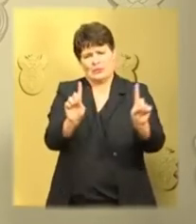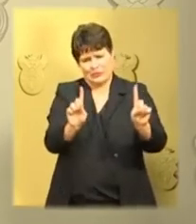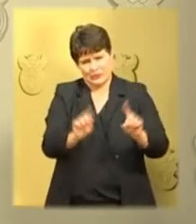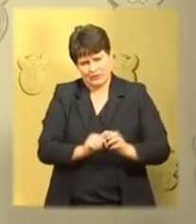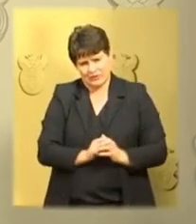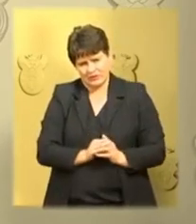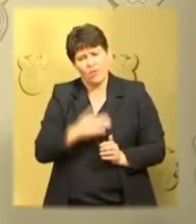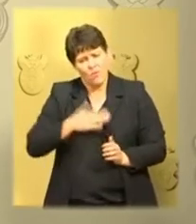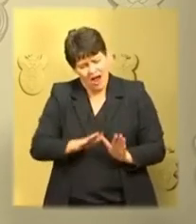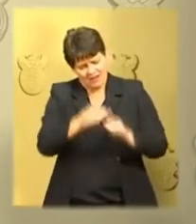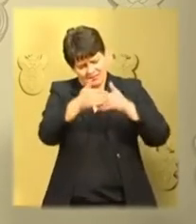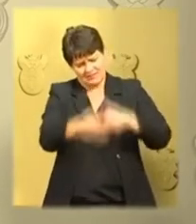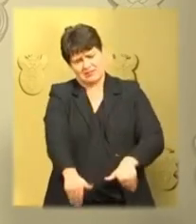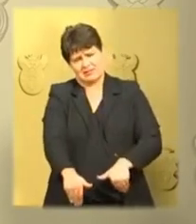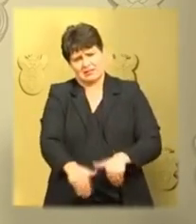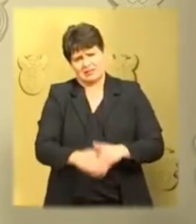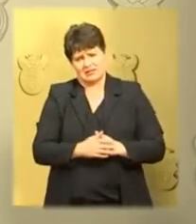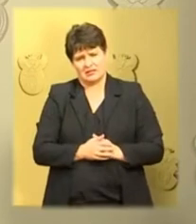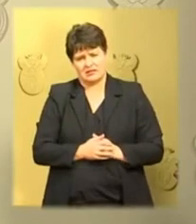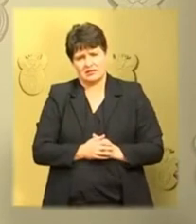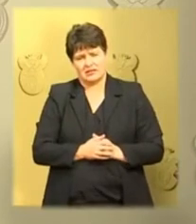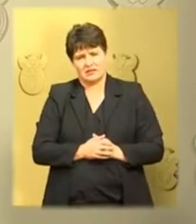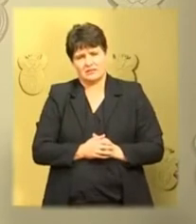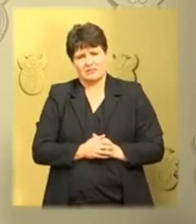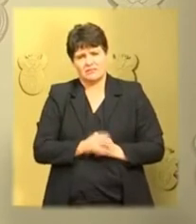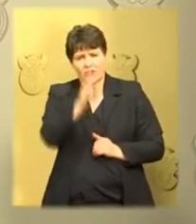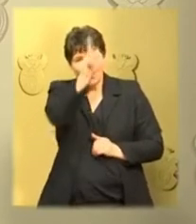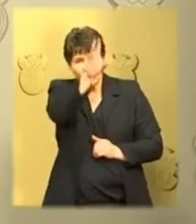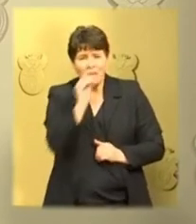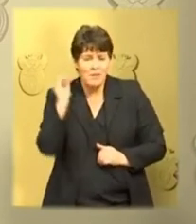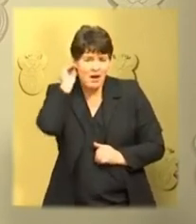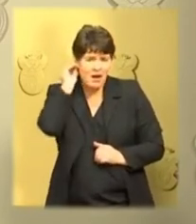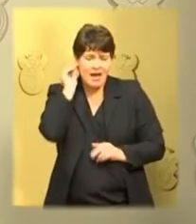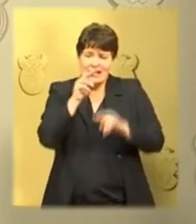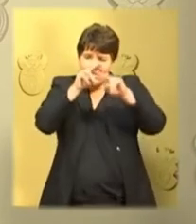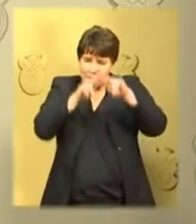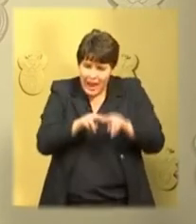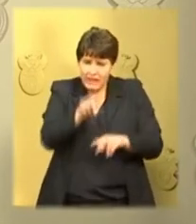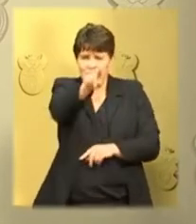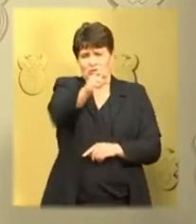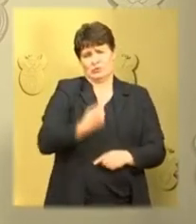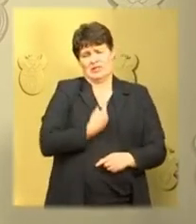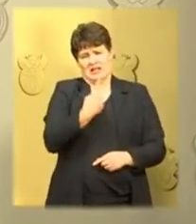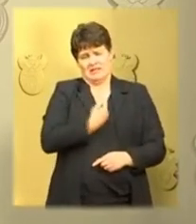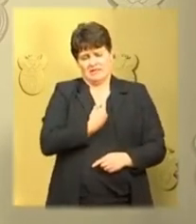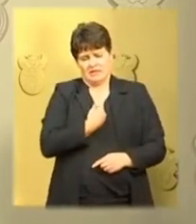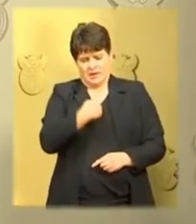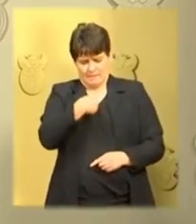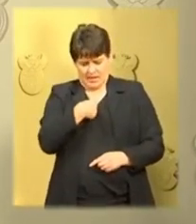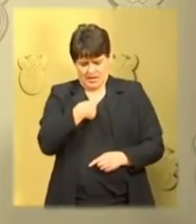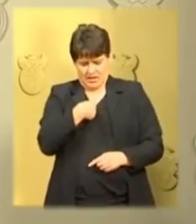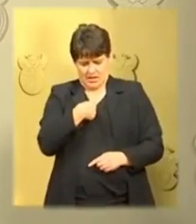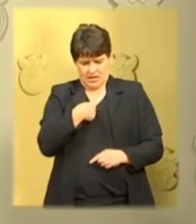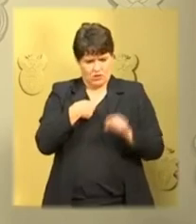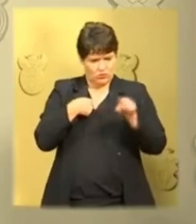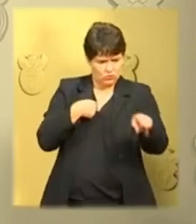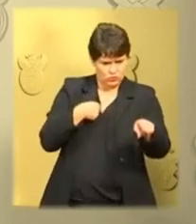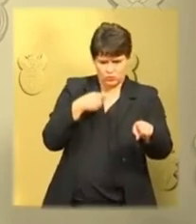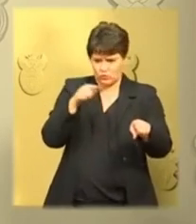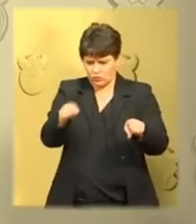Ultimately, it is our own actions as individuals that will determine how quickly the